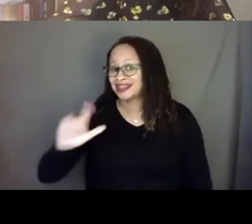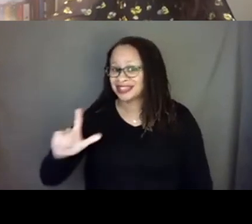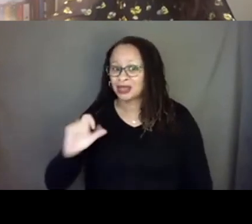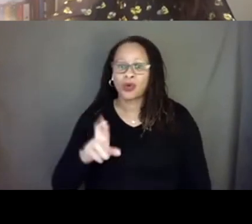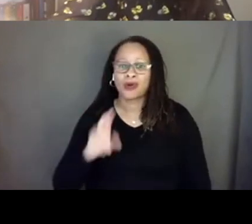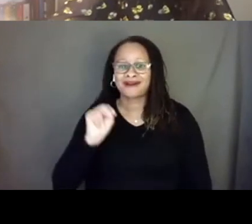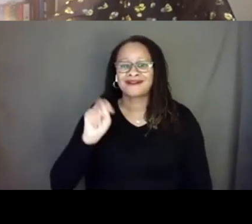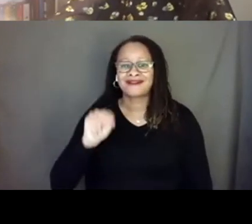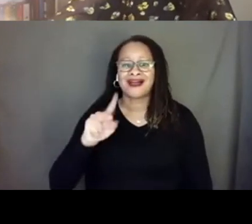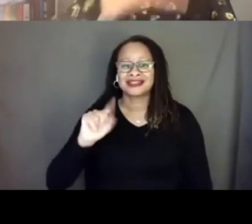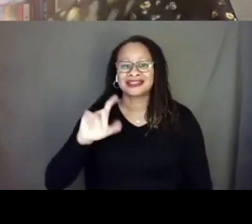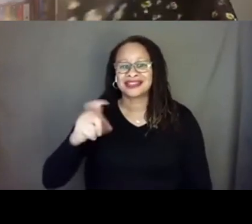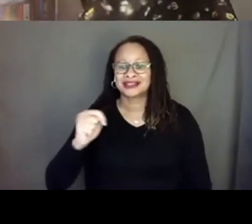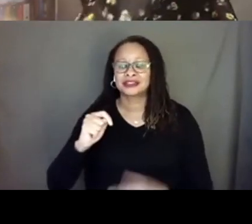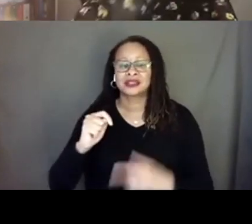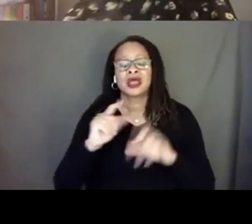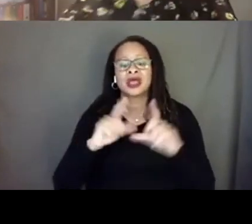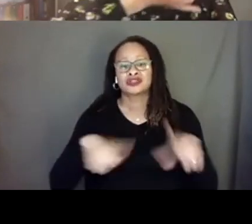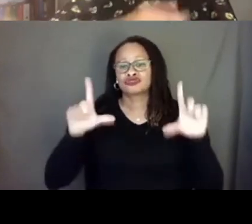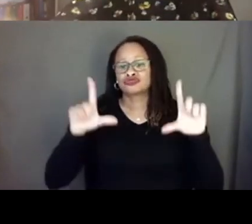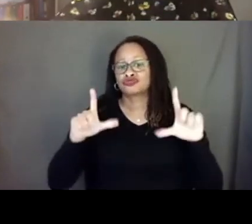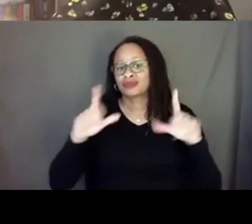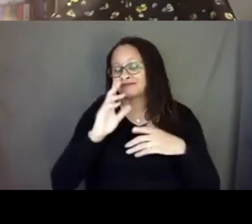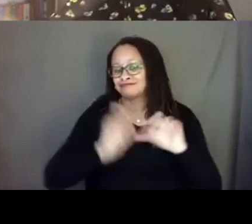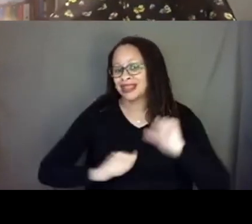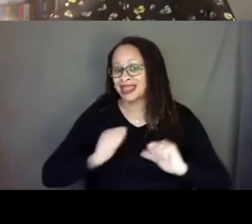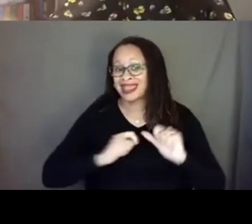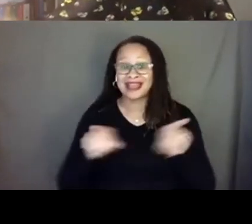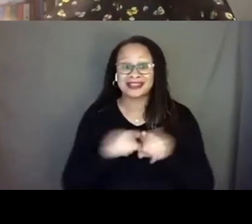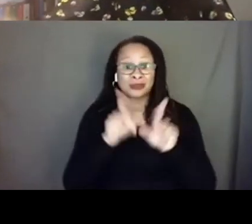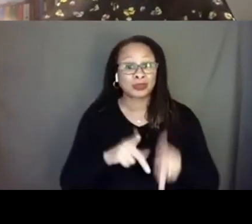non-text screenplay? I'm curious, as someone for whom